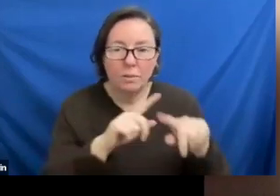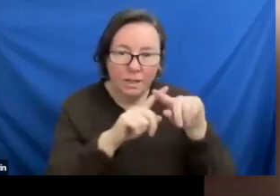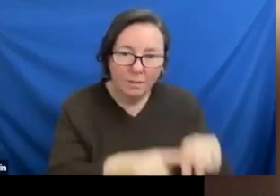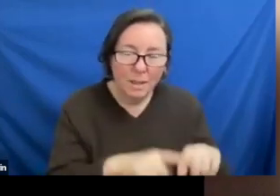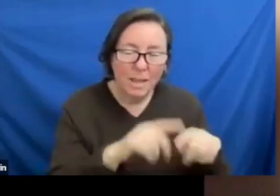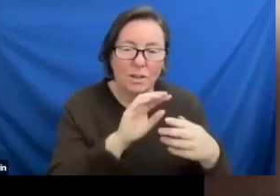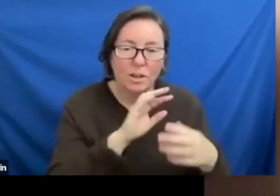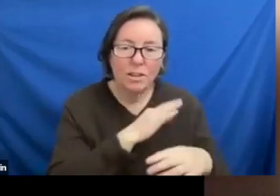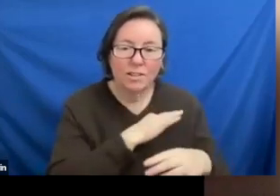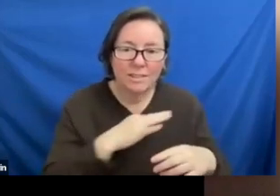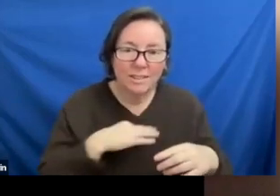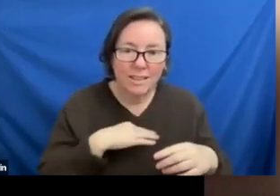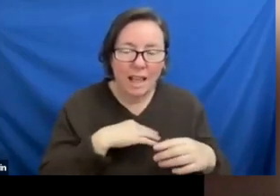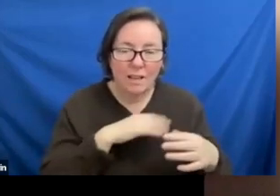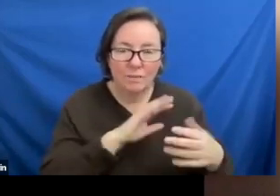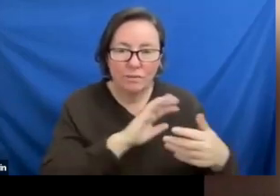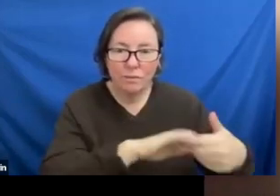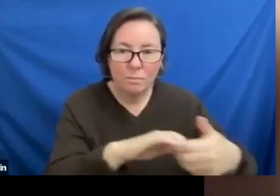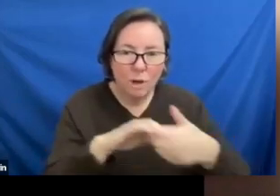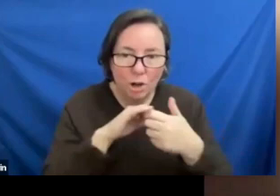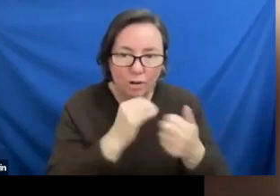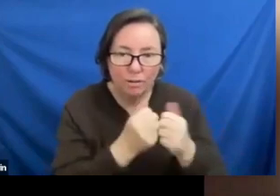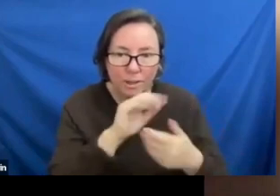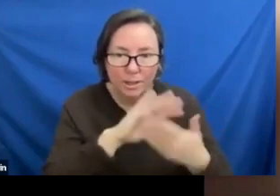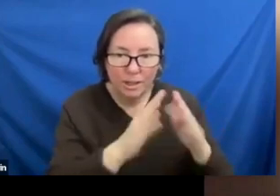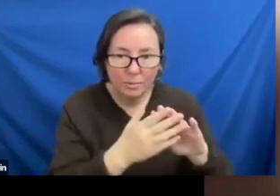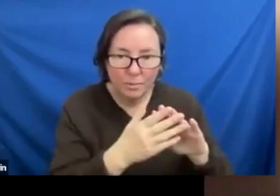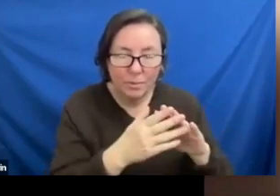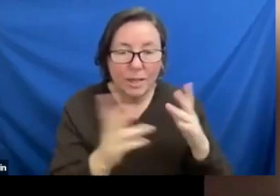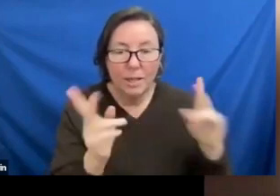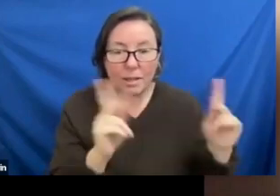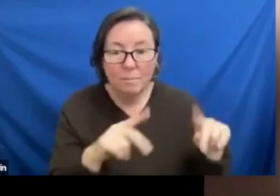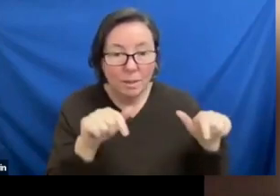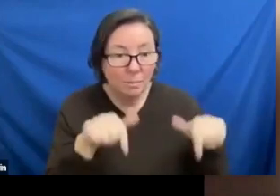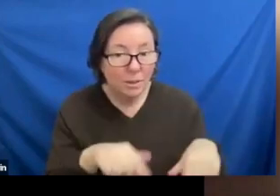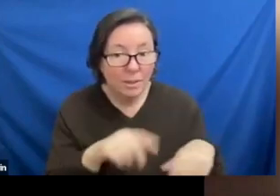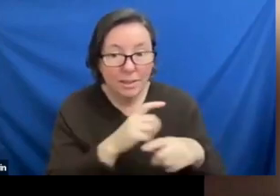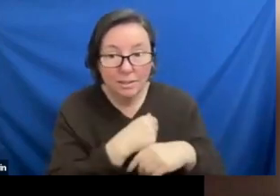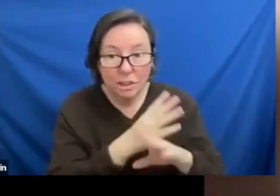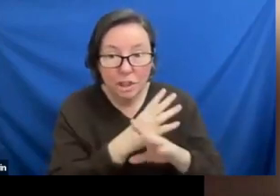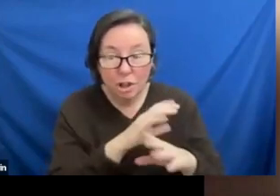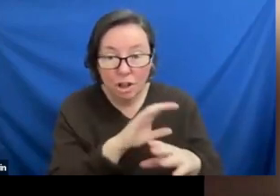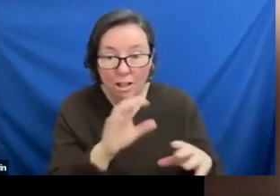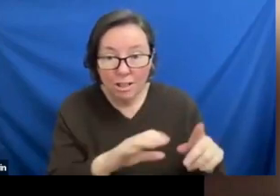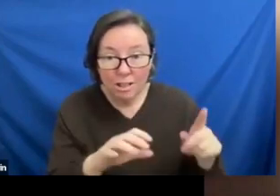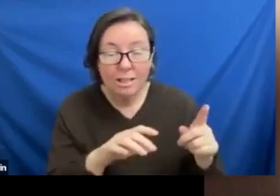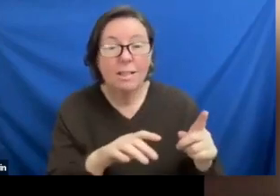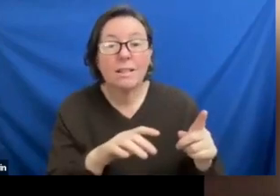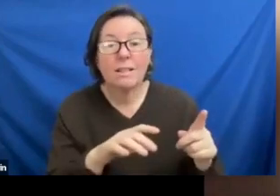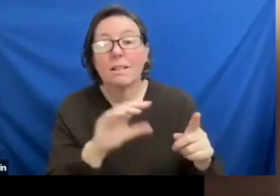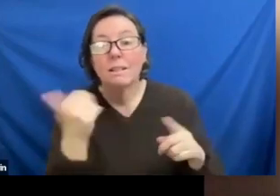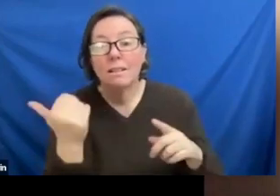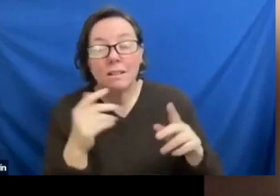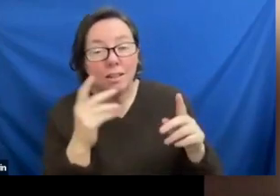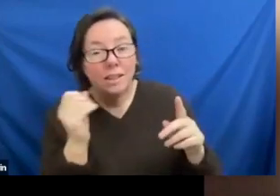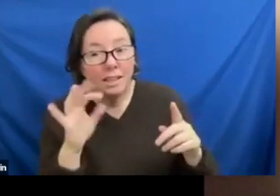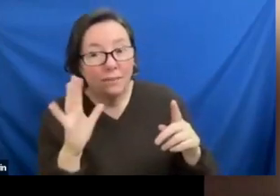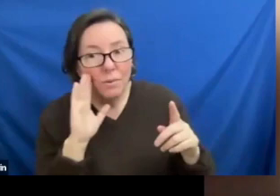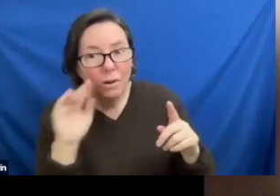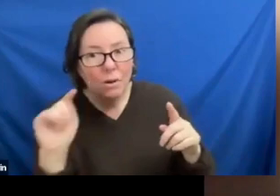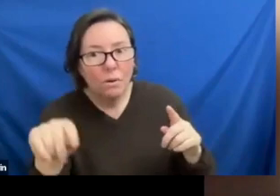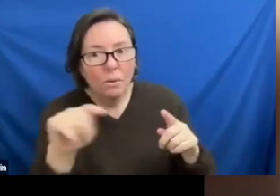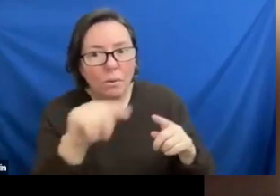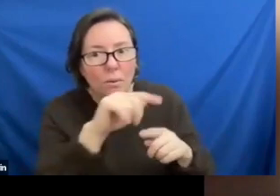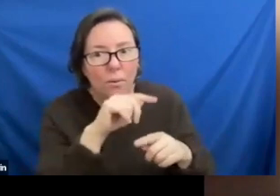community partnership. And folks on this call, other folks that you could connect with us, that concept